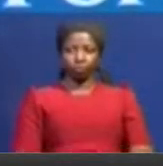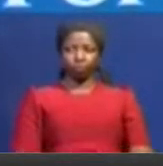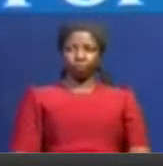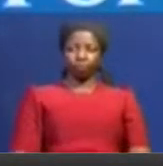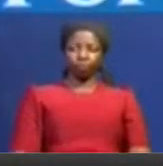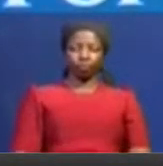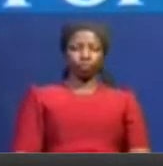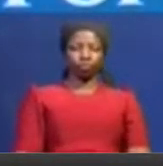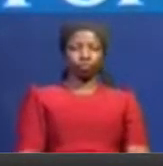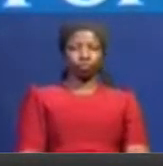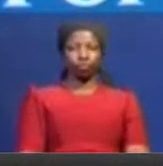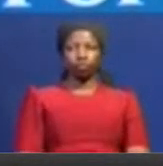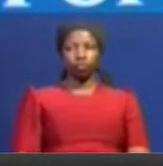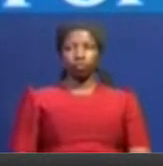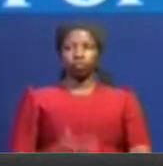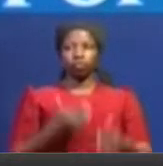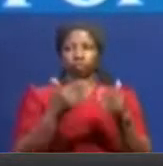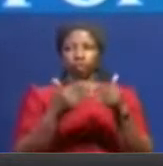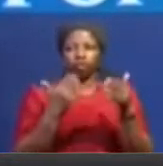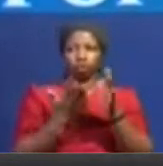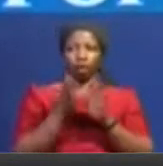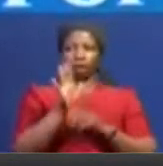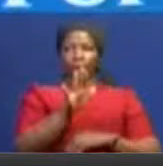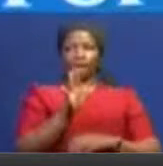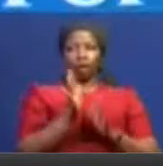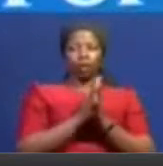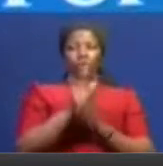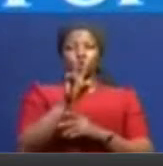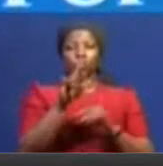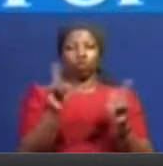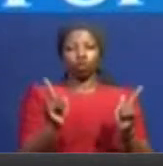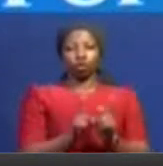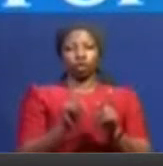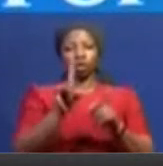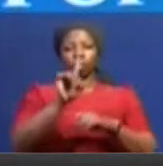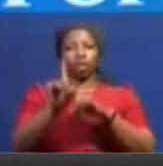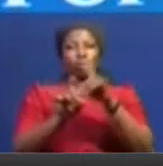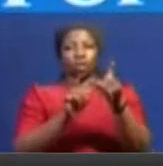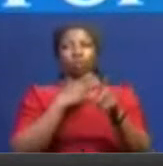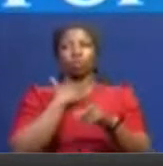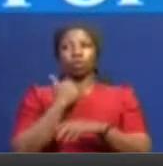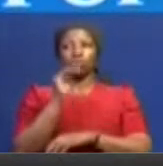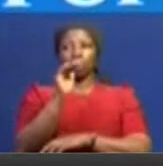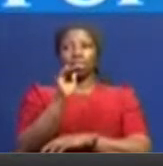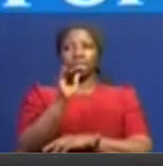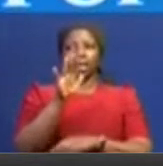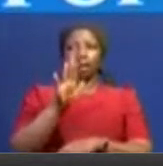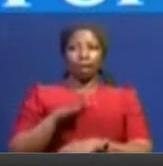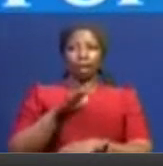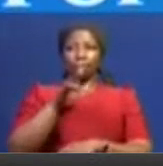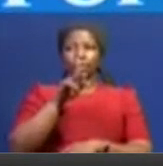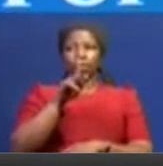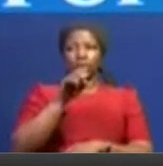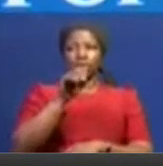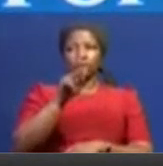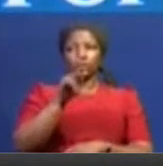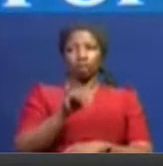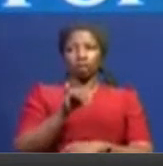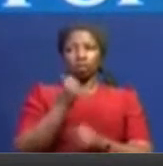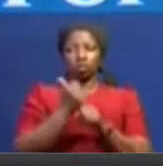Before you come back with some 2 short questions, I'd like to ask Madam Koki to do a follow-up,